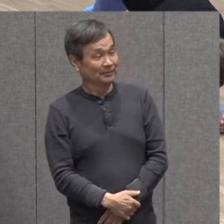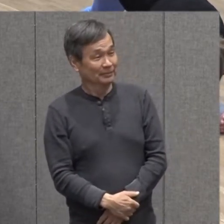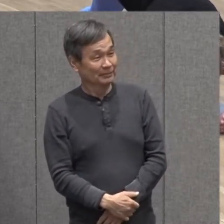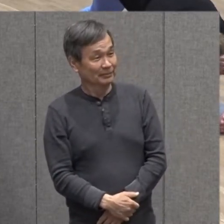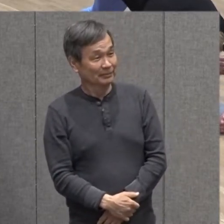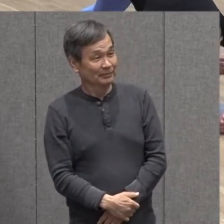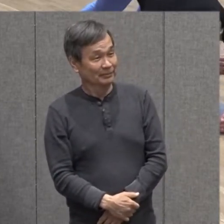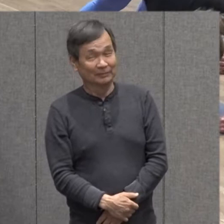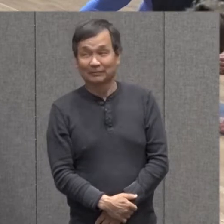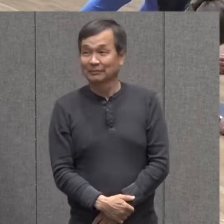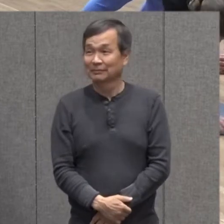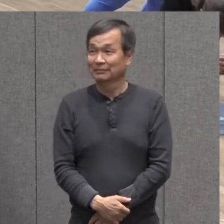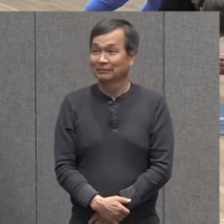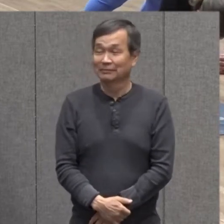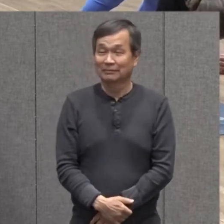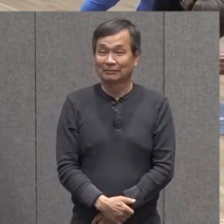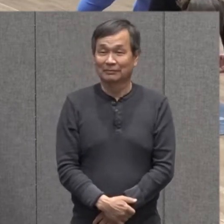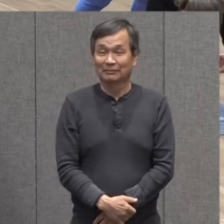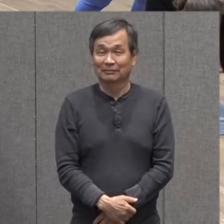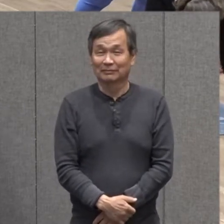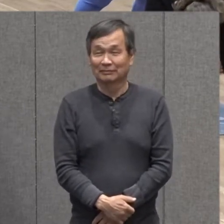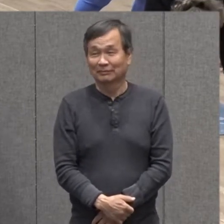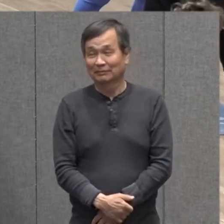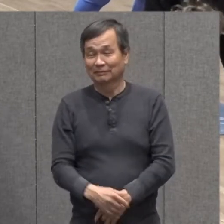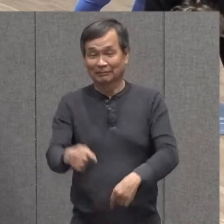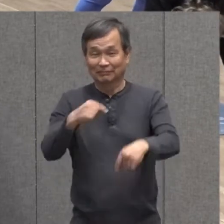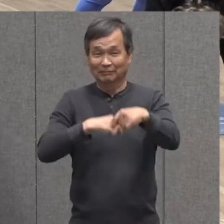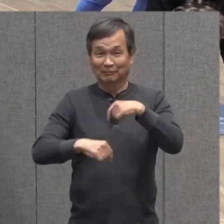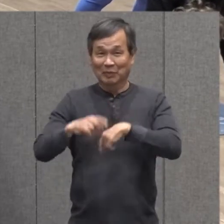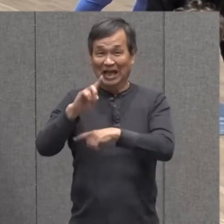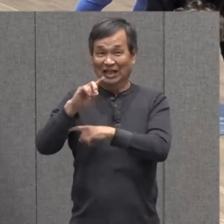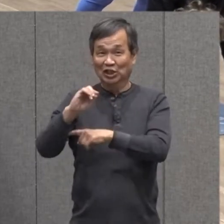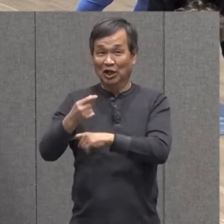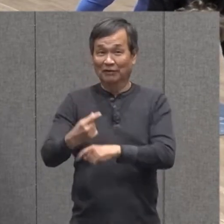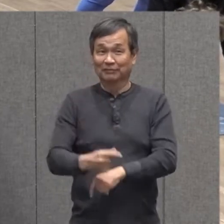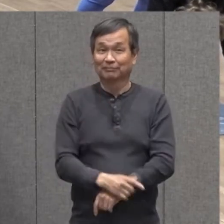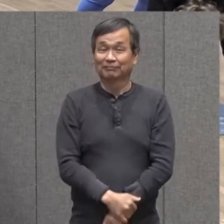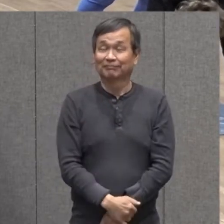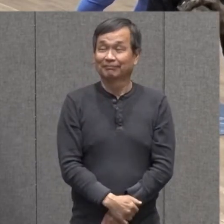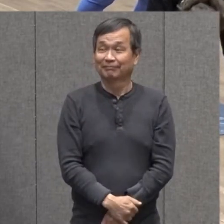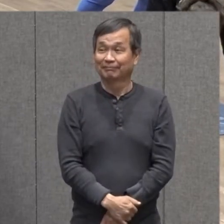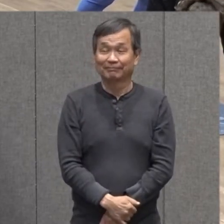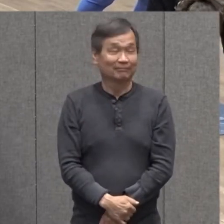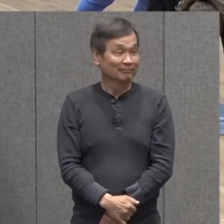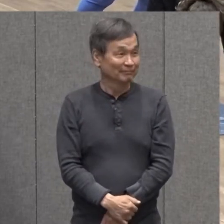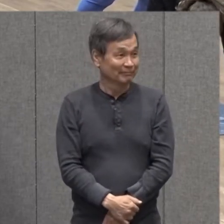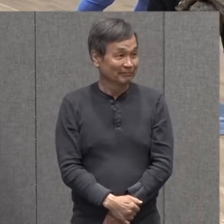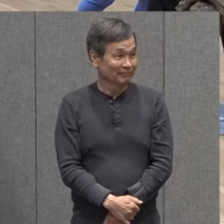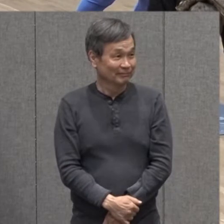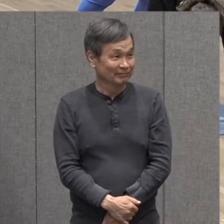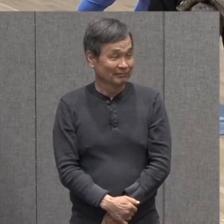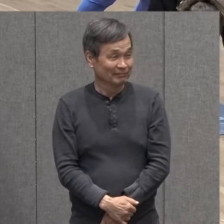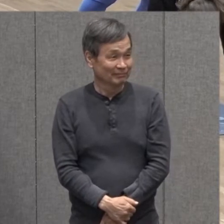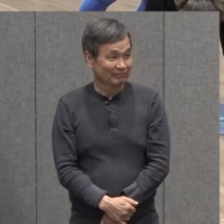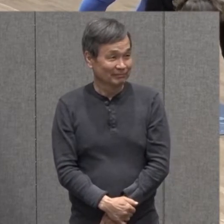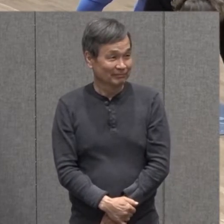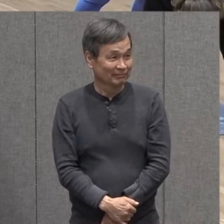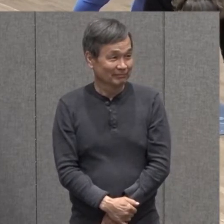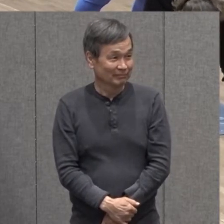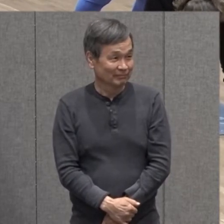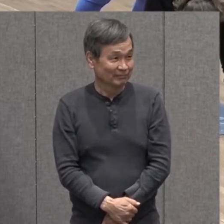And go ahead and go back up to Downward Dog. Y regresamos a Downward Dog. 2 breaths